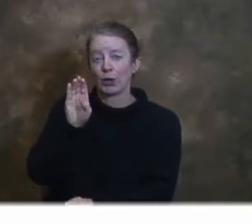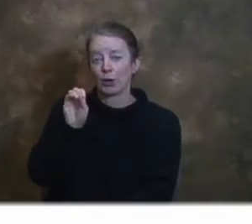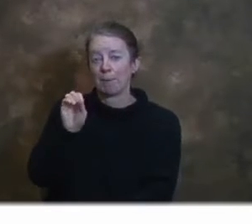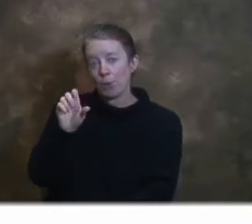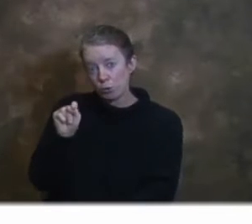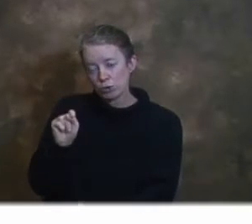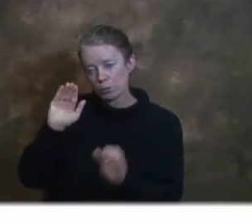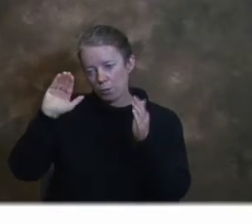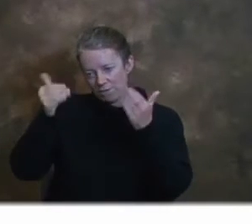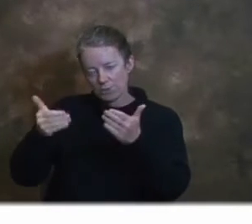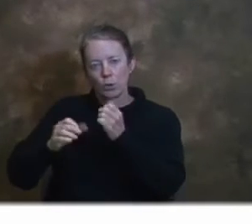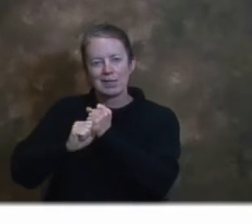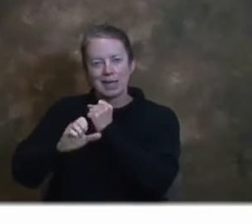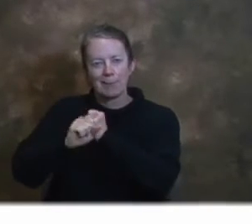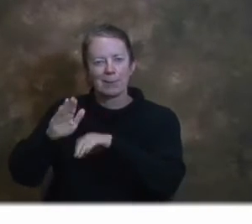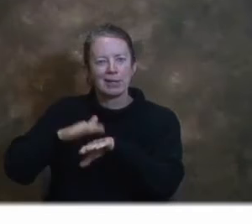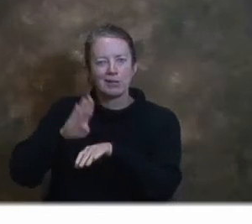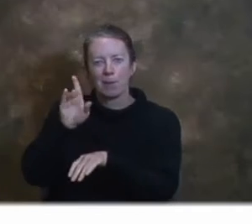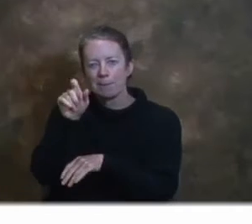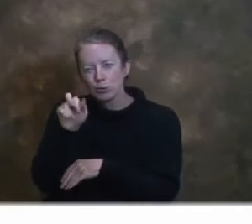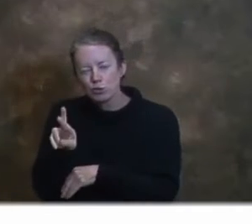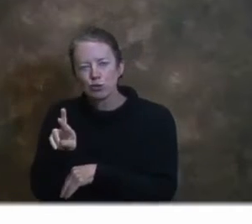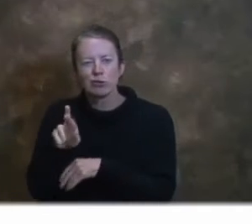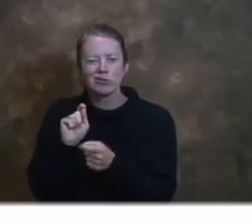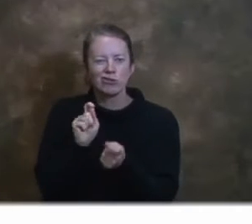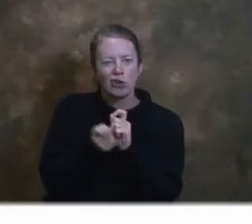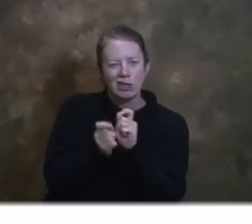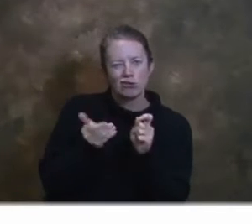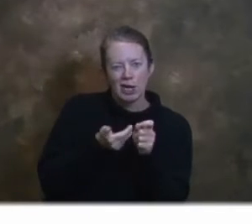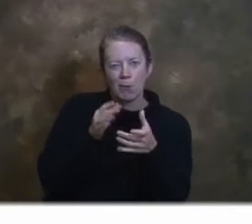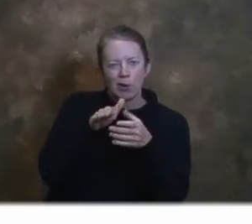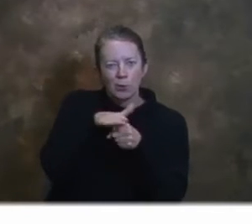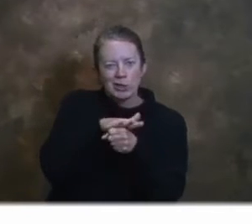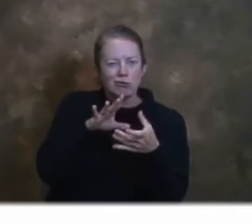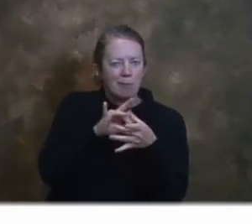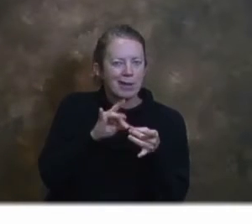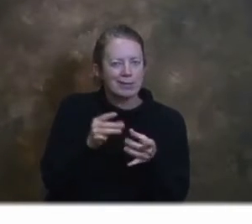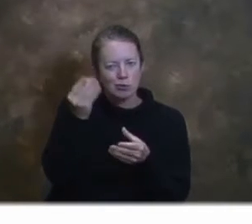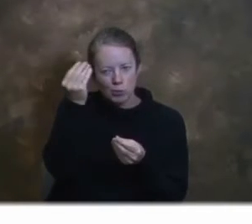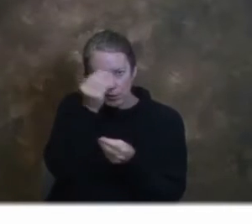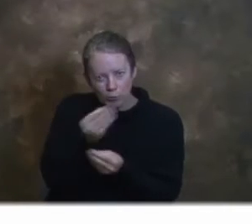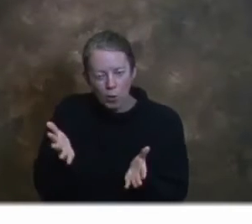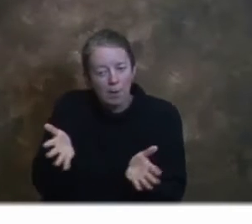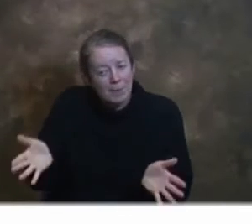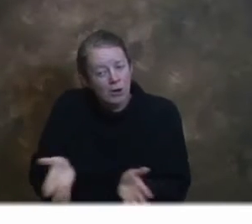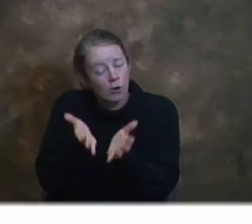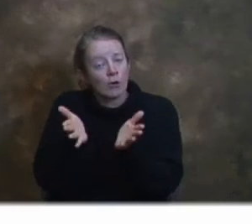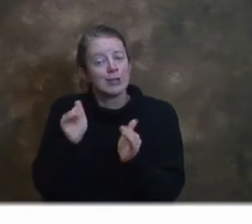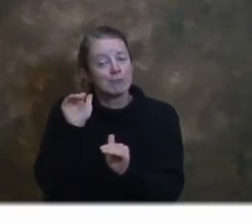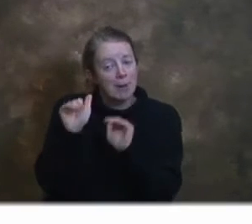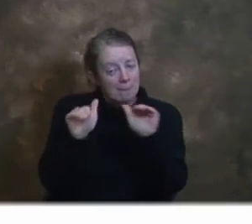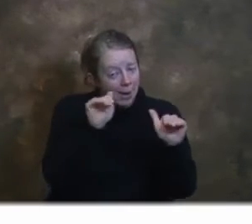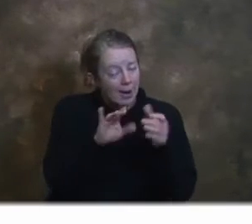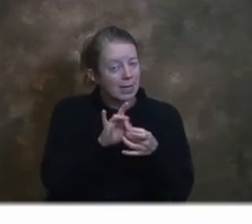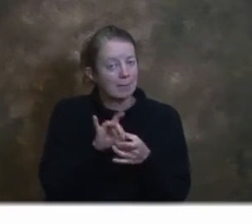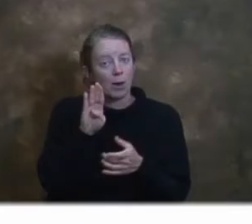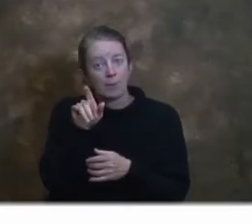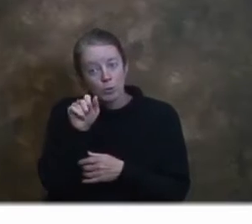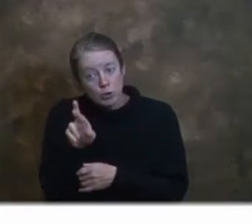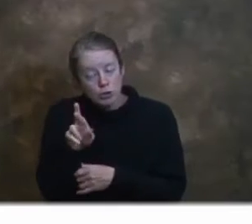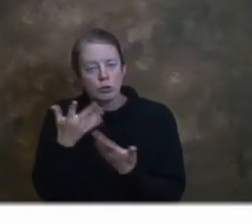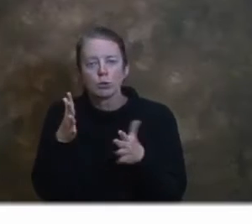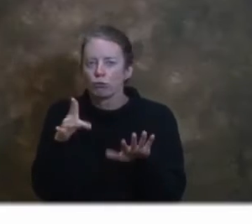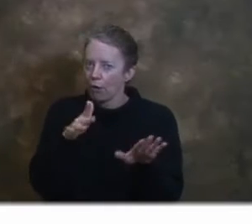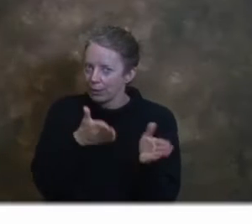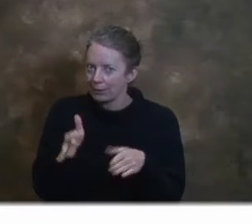and revamping regional messaging to inform, encourage, and remind people about their boosters. Additionally, we are already doing early